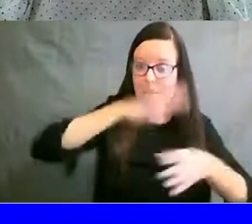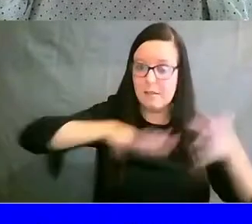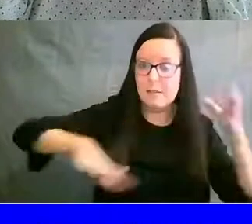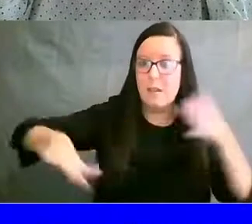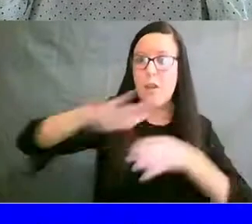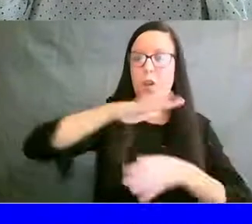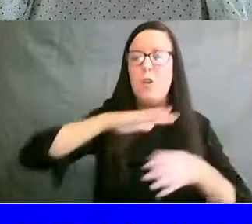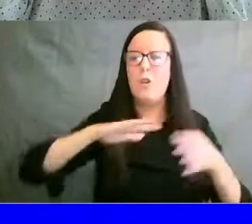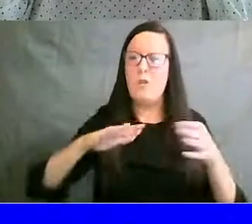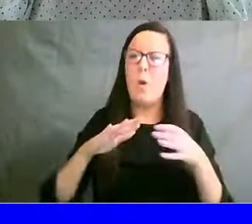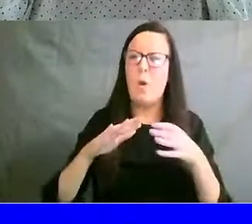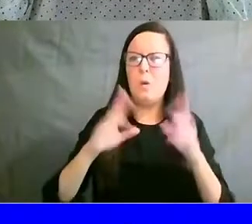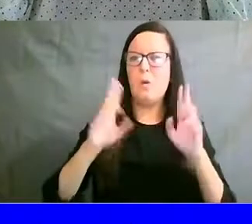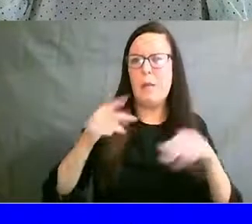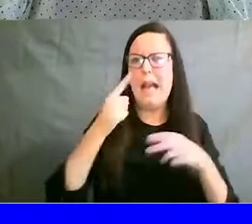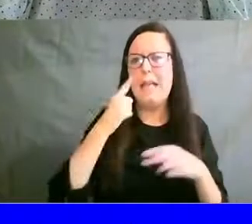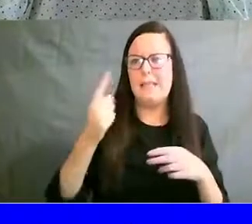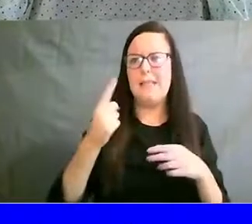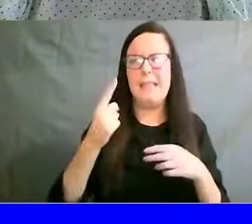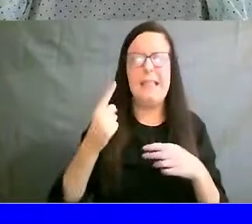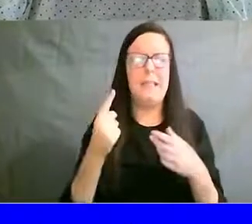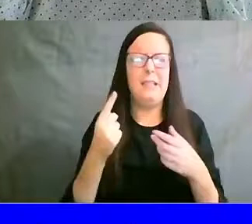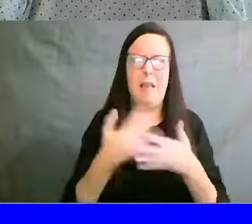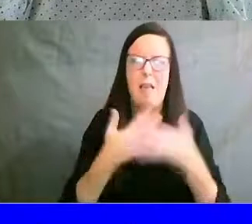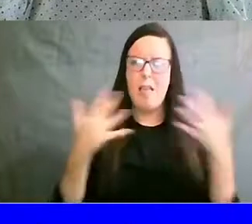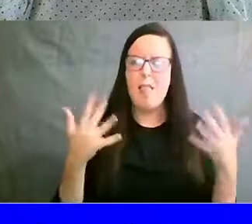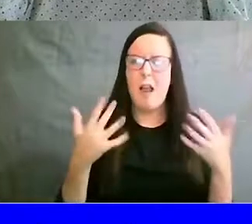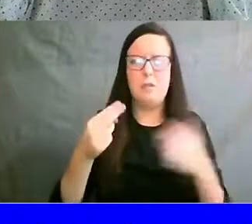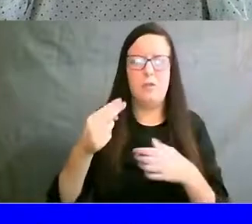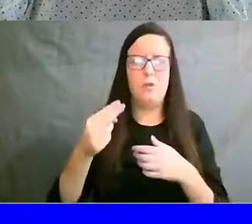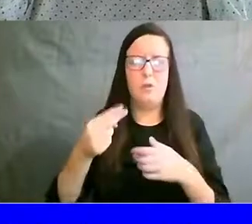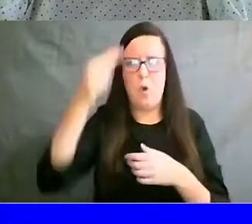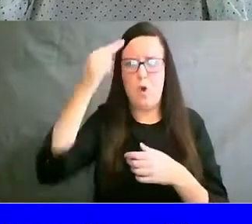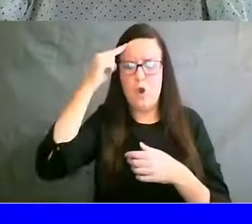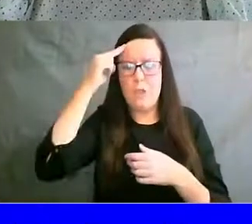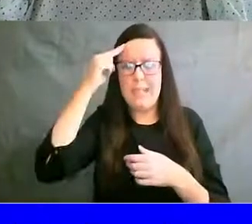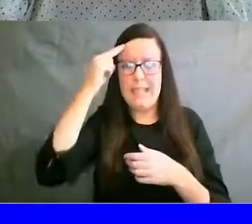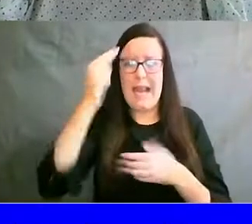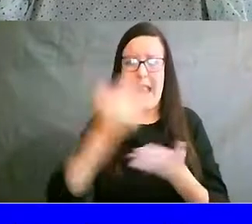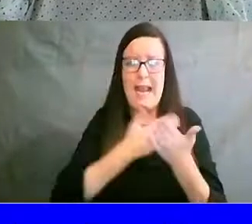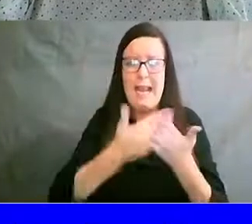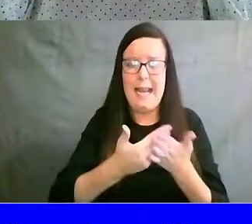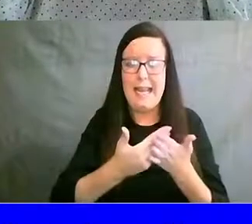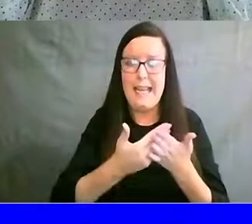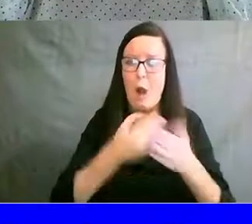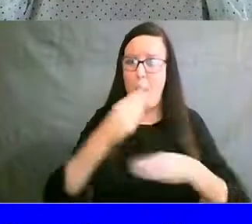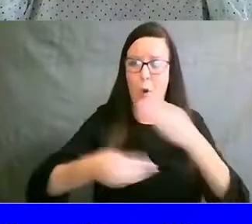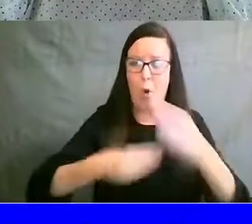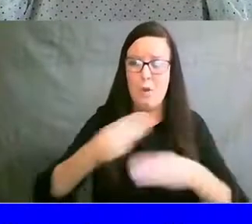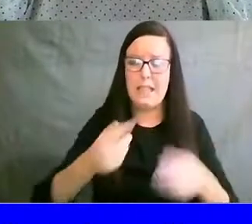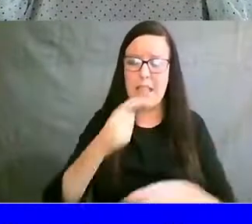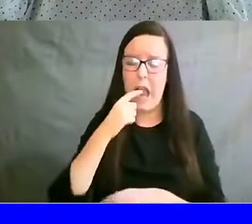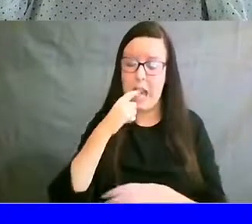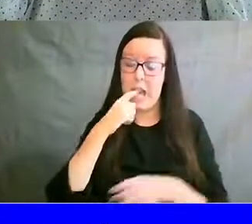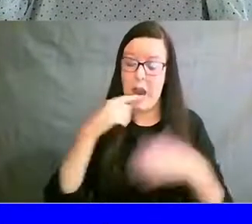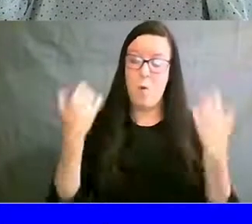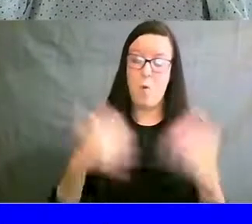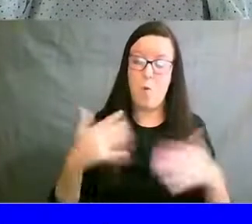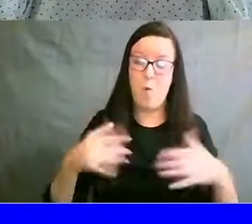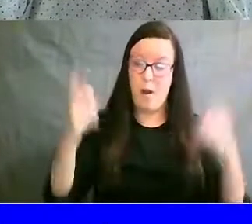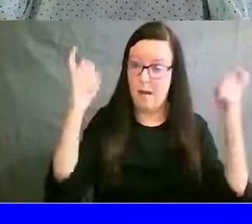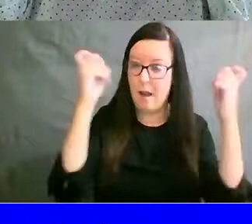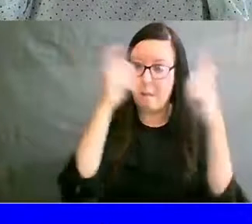I think it was actually Martina said at the start of today's session, to understand legal processes is highly complex. When you're looking at it as a